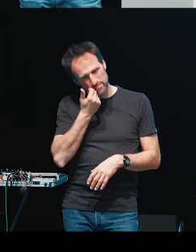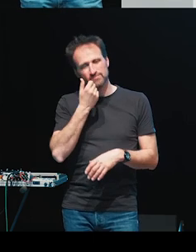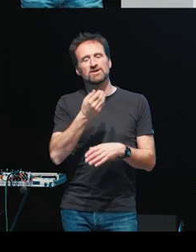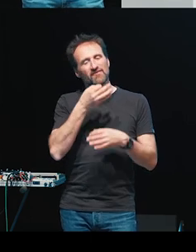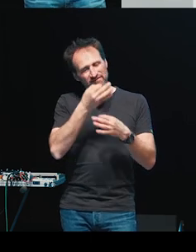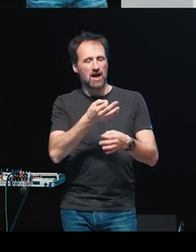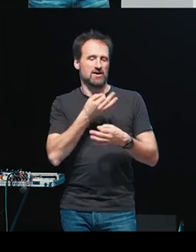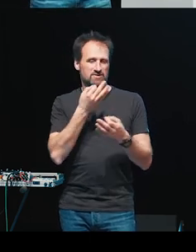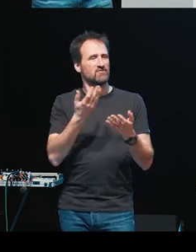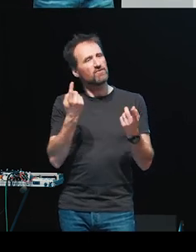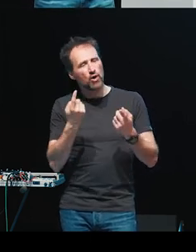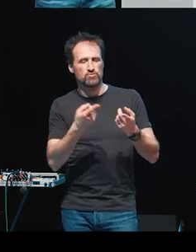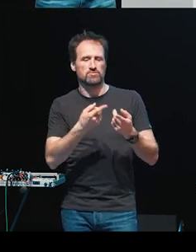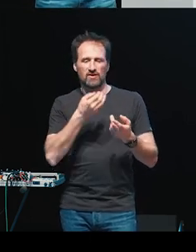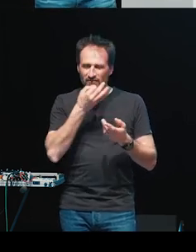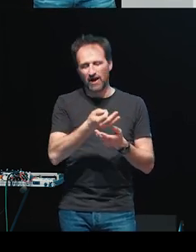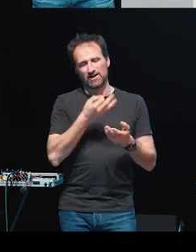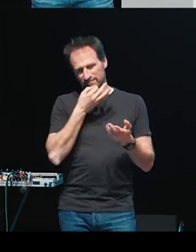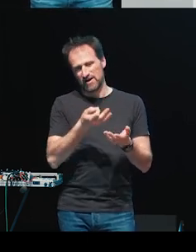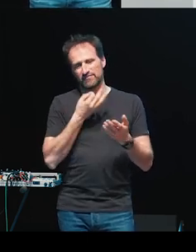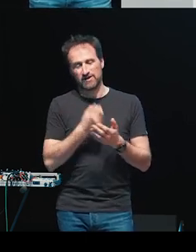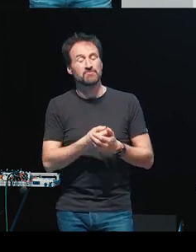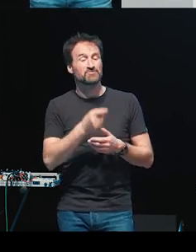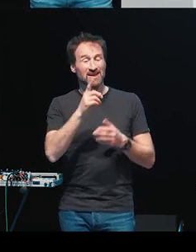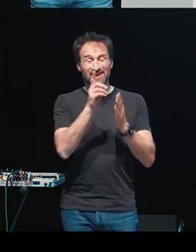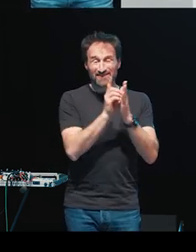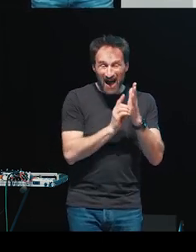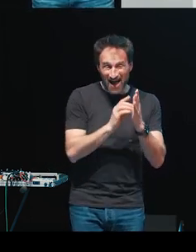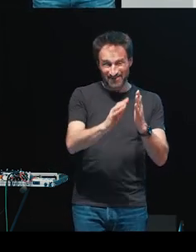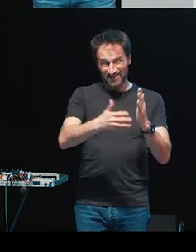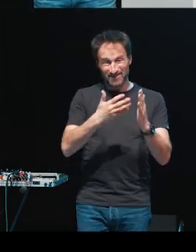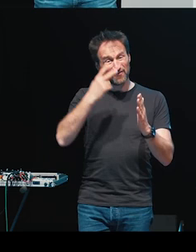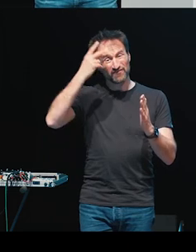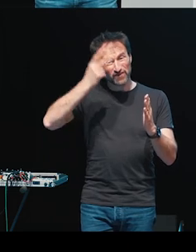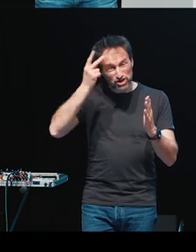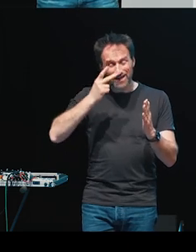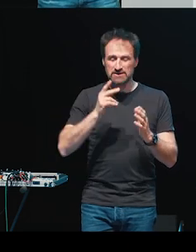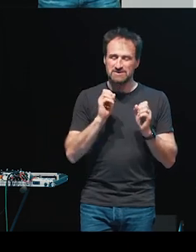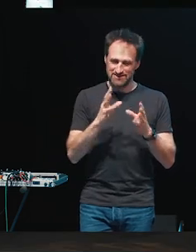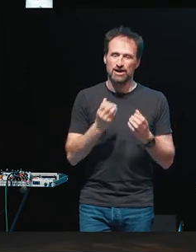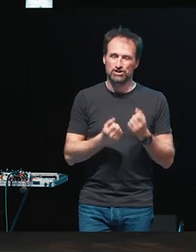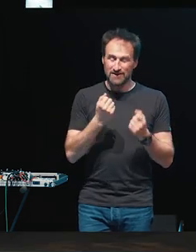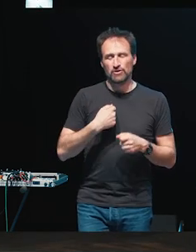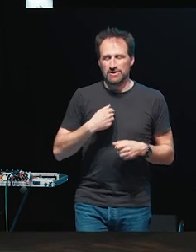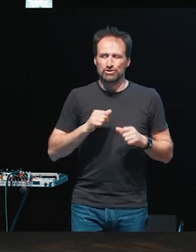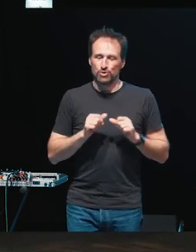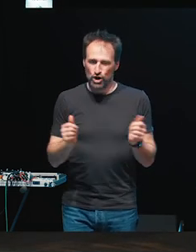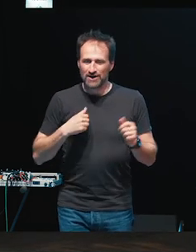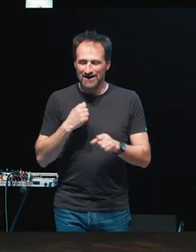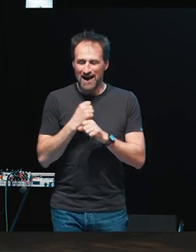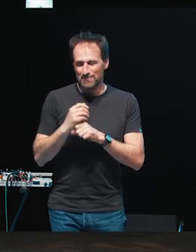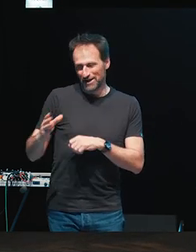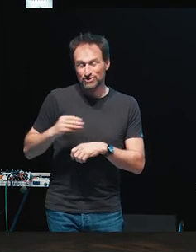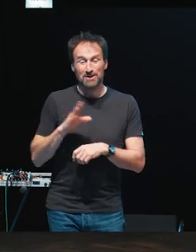part. I don't understand most of it. And luckily, I get to work with people who understand data well. So I ask a lot of questions.